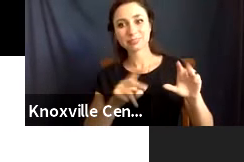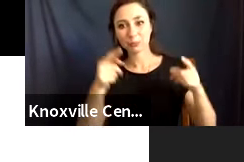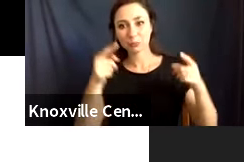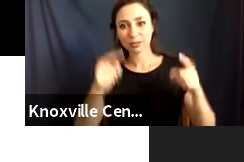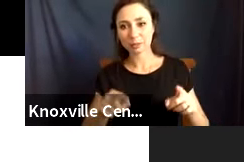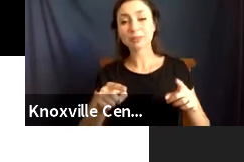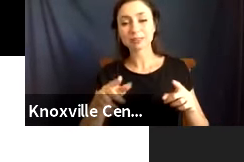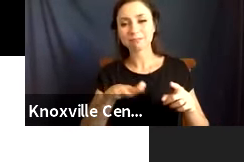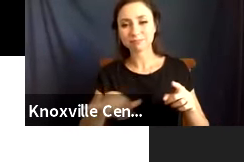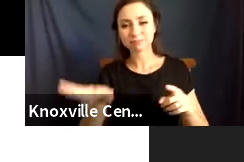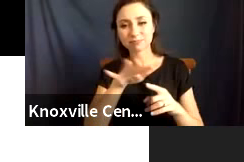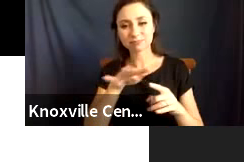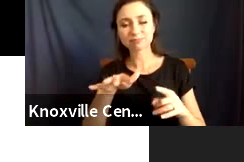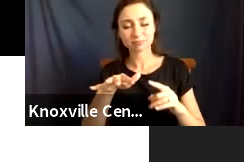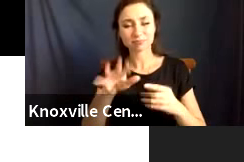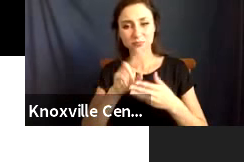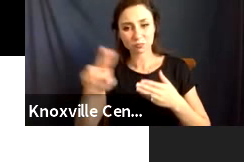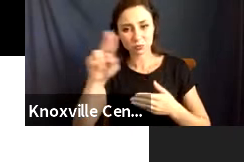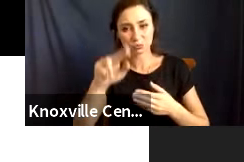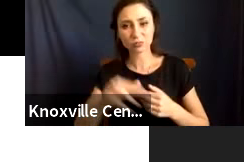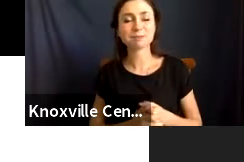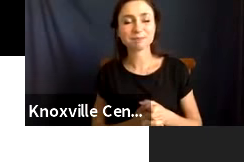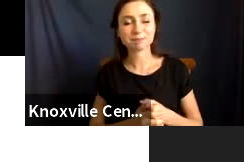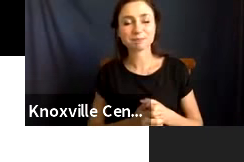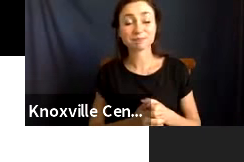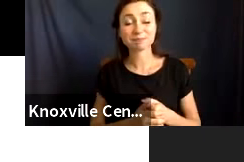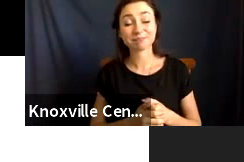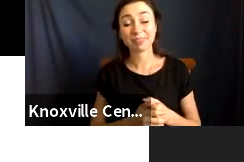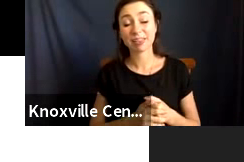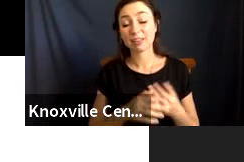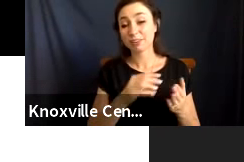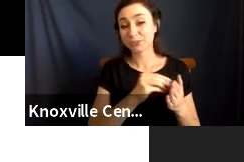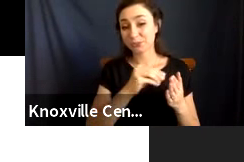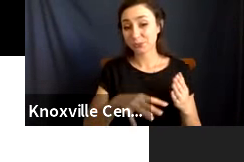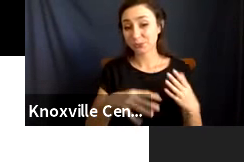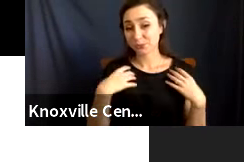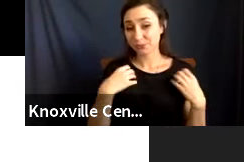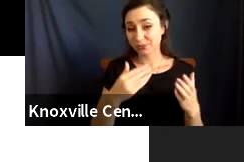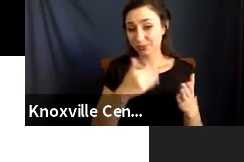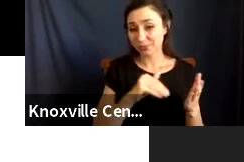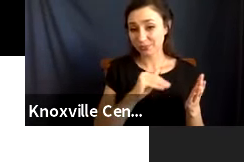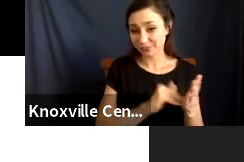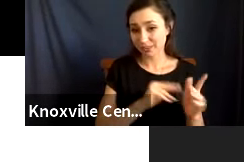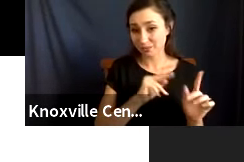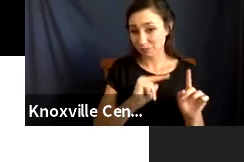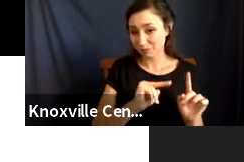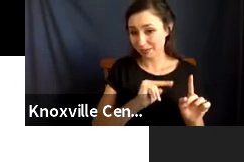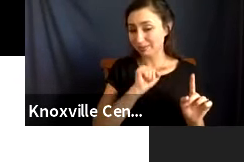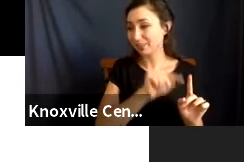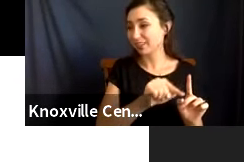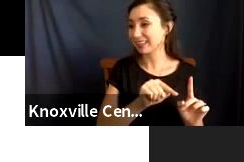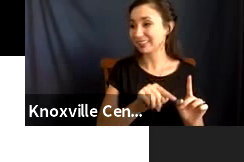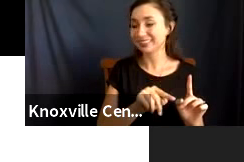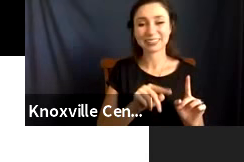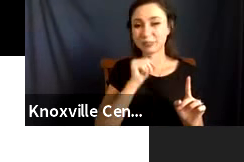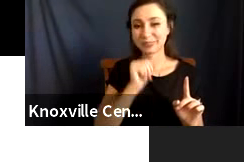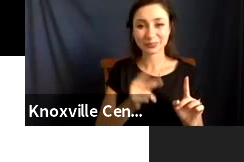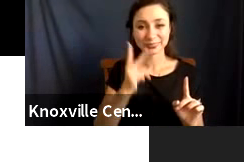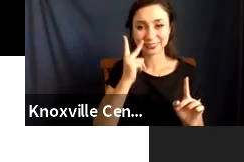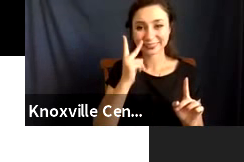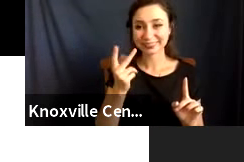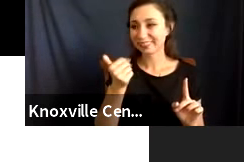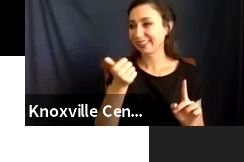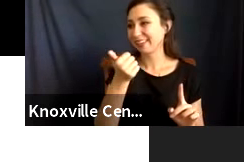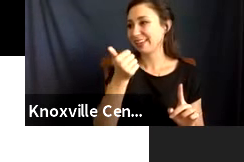campus. I can tell you that even from the student health center standpoint, we're even seeing fewer patients with any type